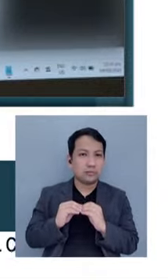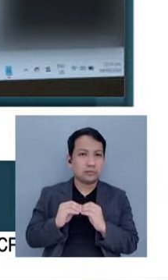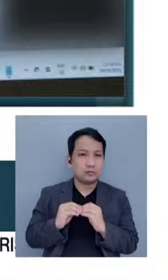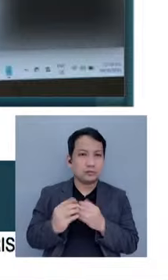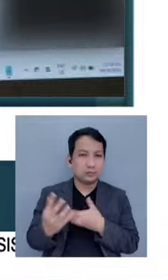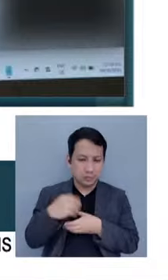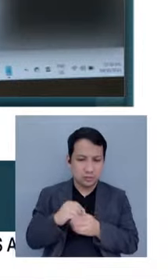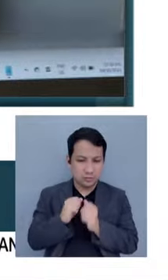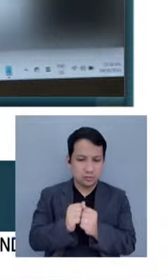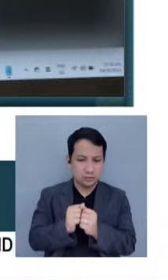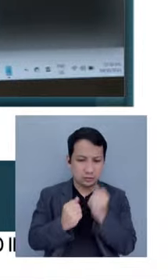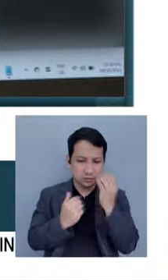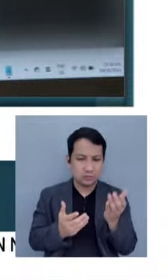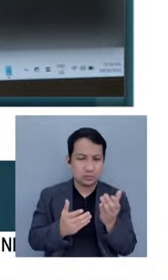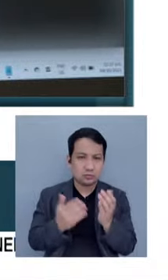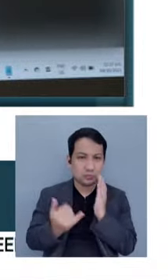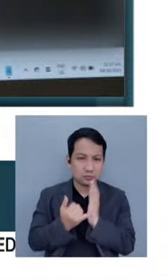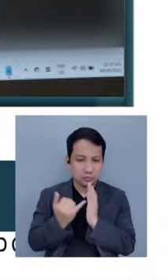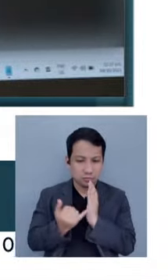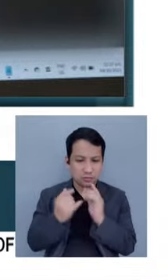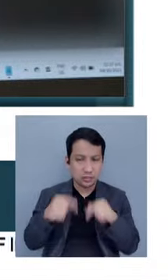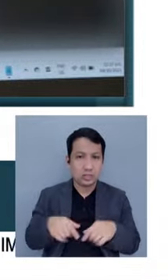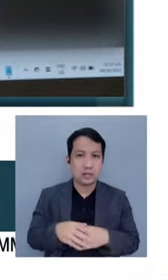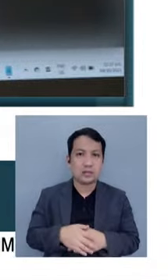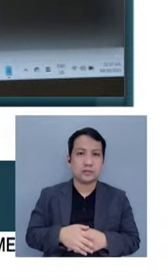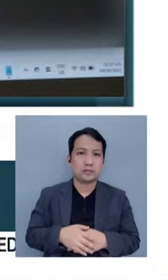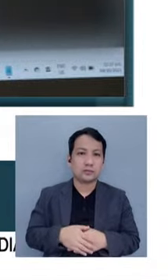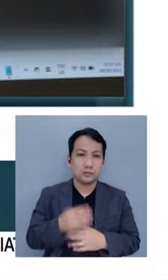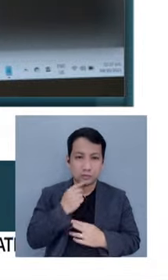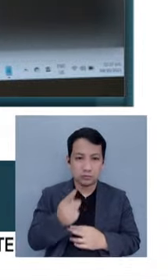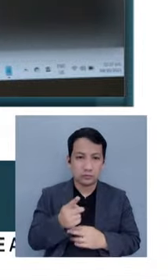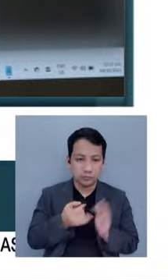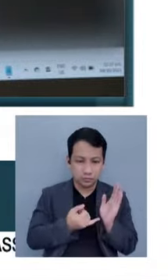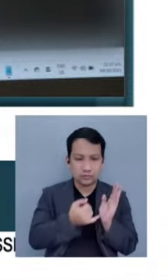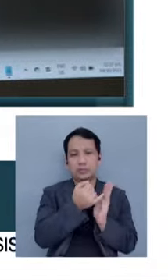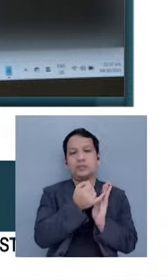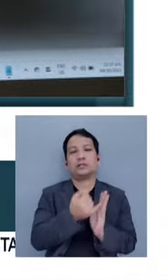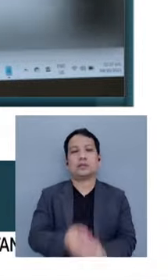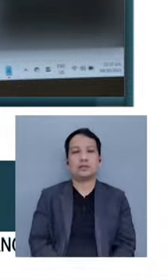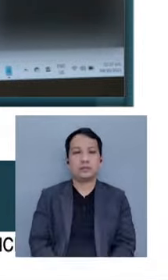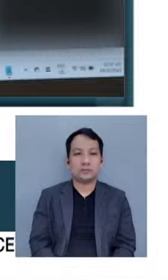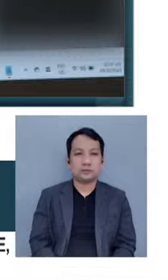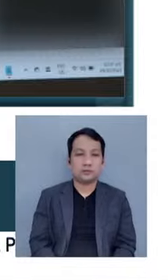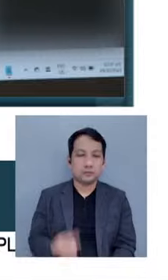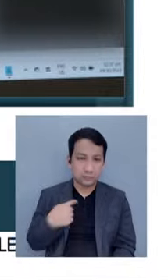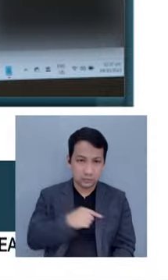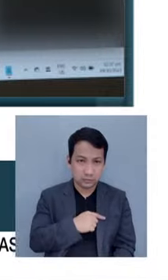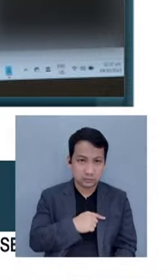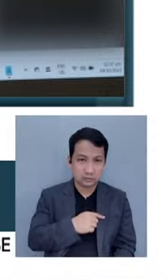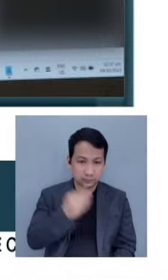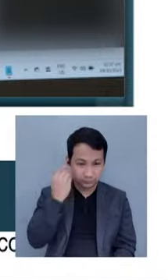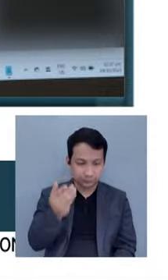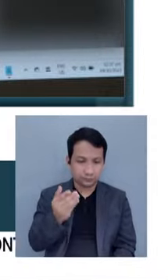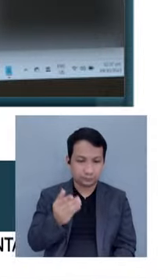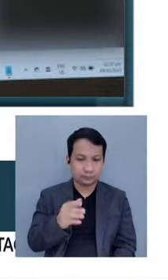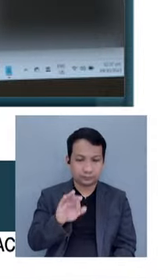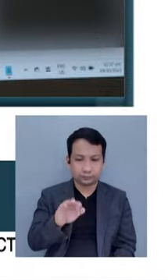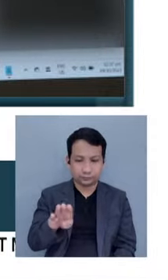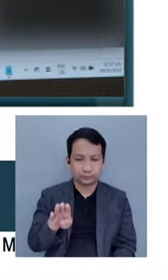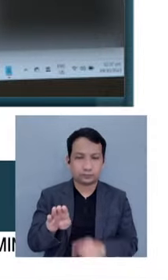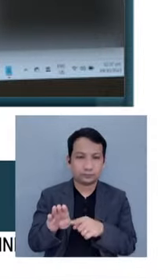with the more bona fide journalists and those with integrity. We should also, you know, flood Facebook. We should also